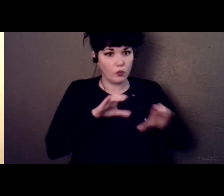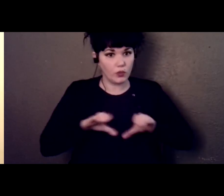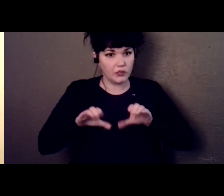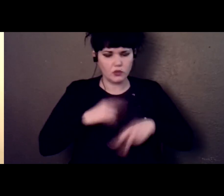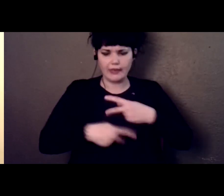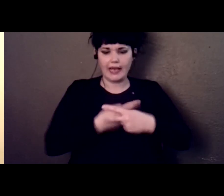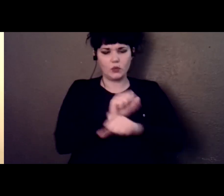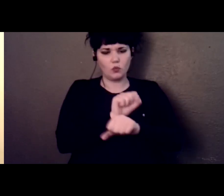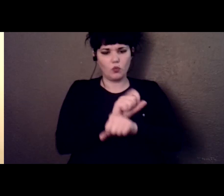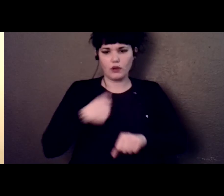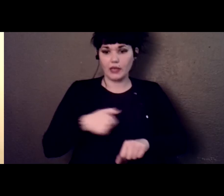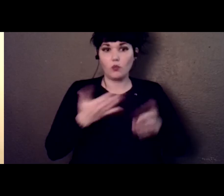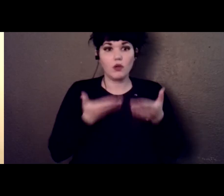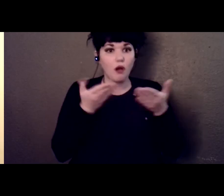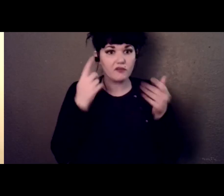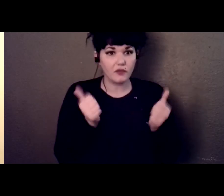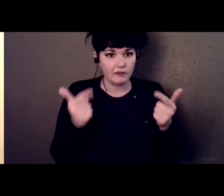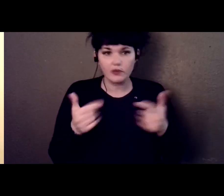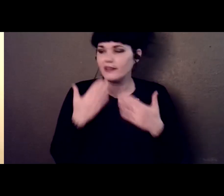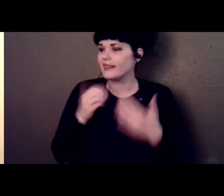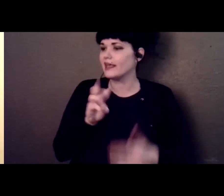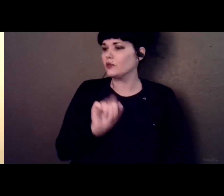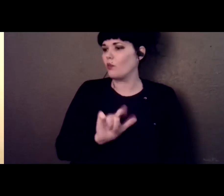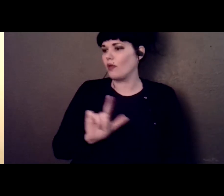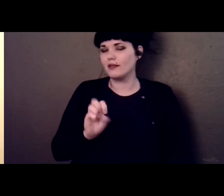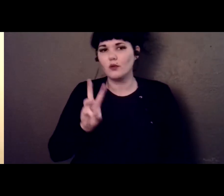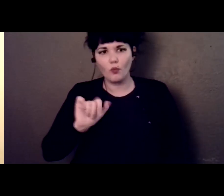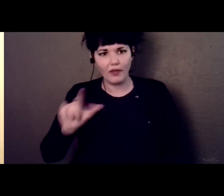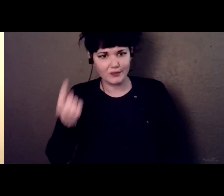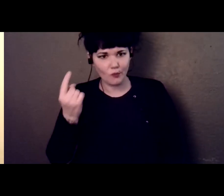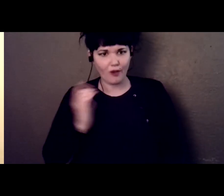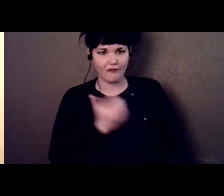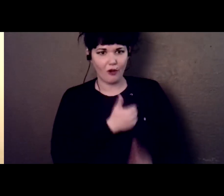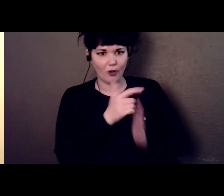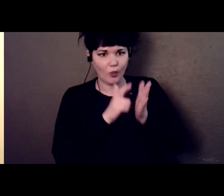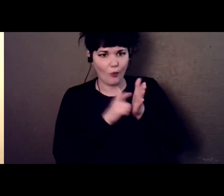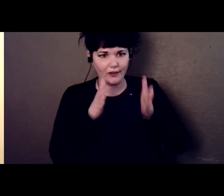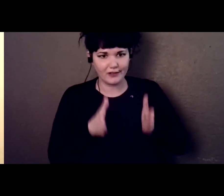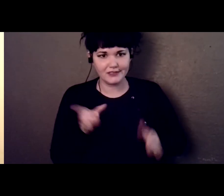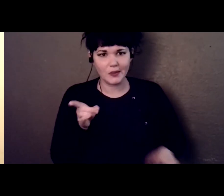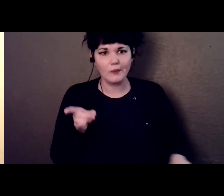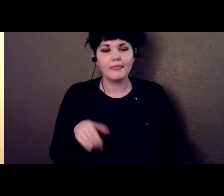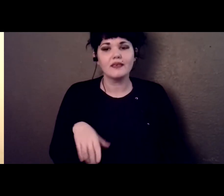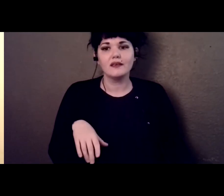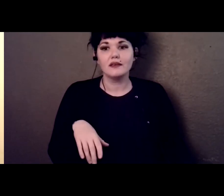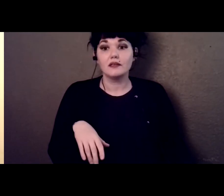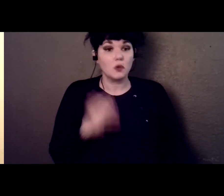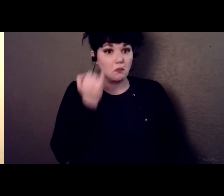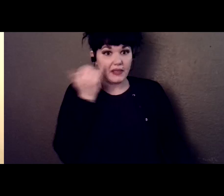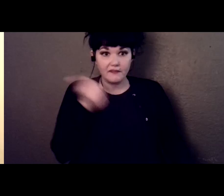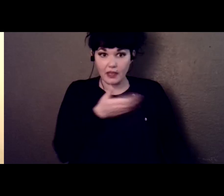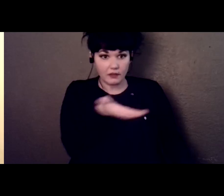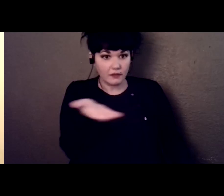for everyone. Thank you, Will. Will is one of our lawyers on the team. So if anybody has any